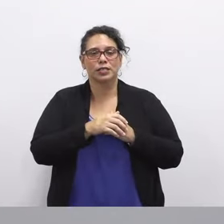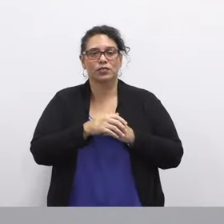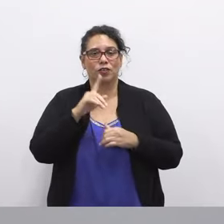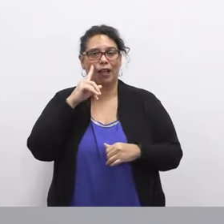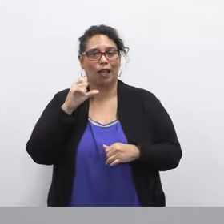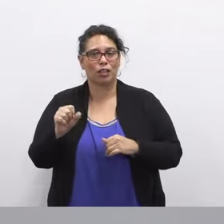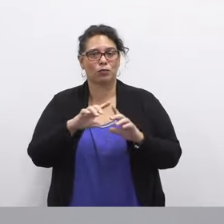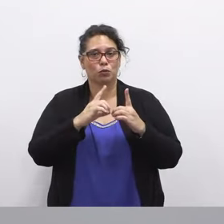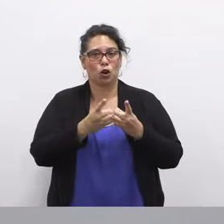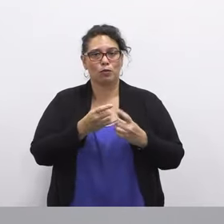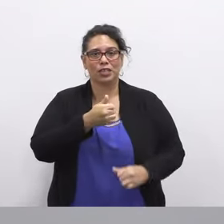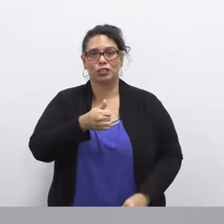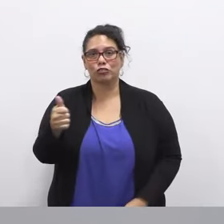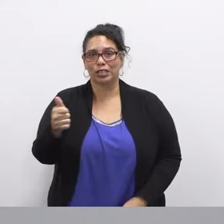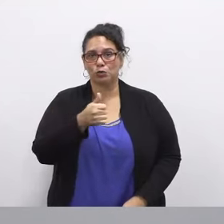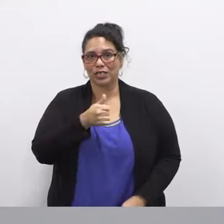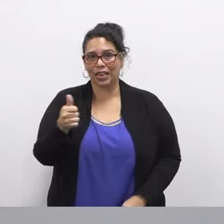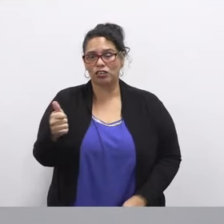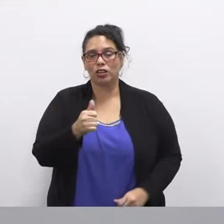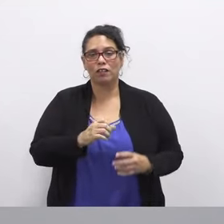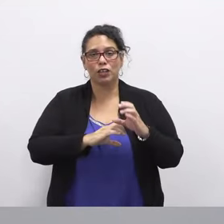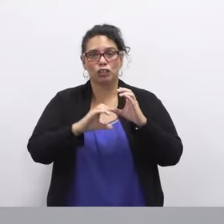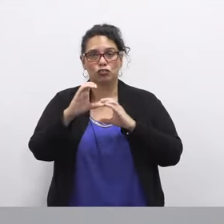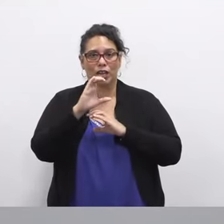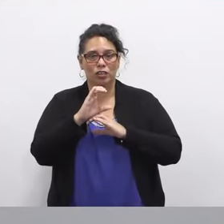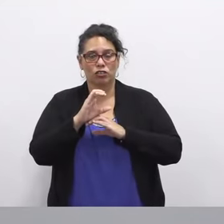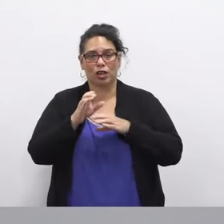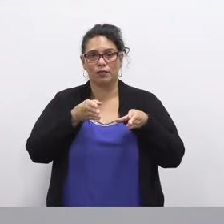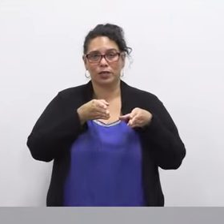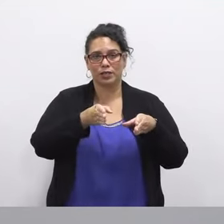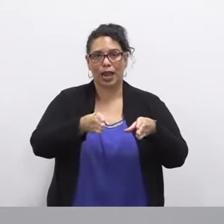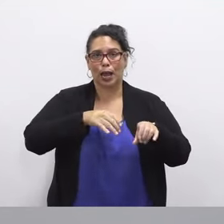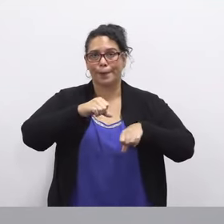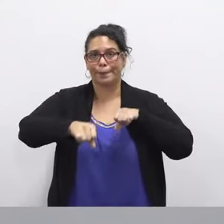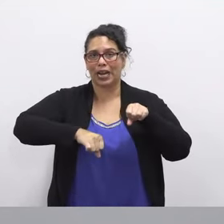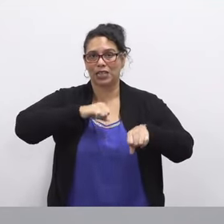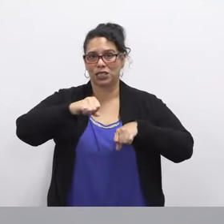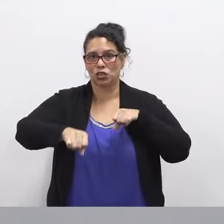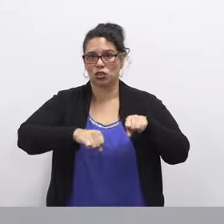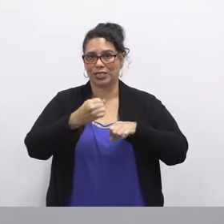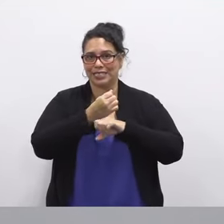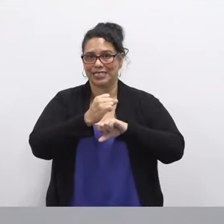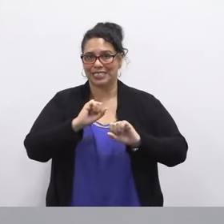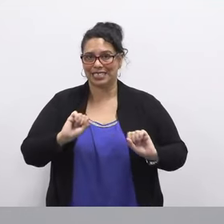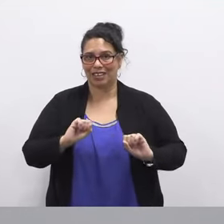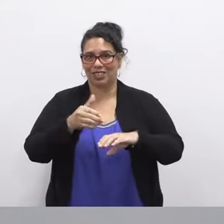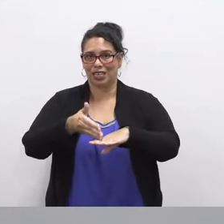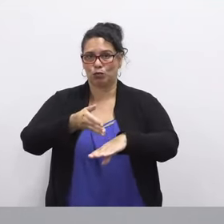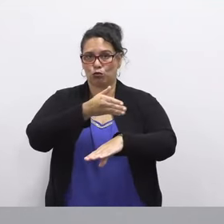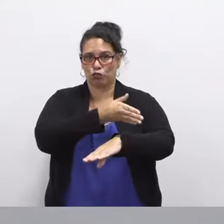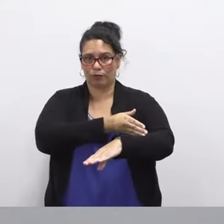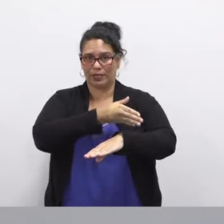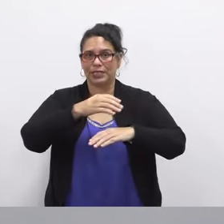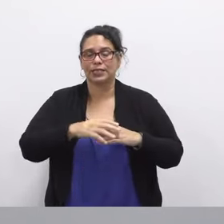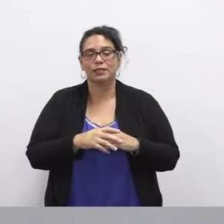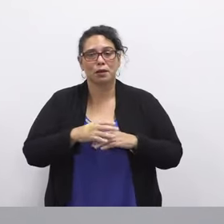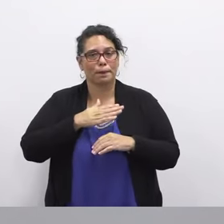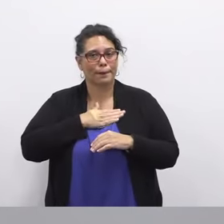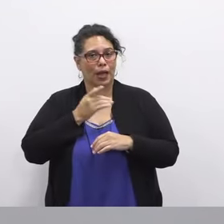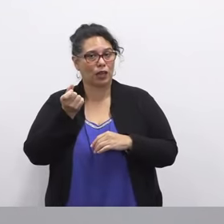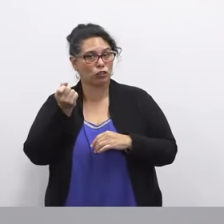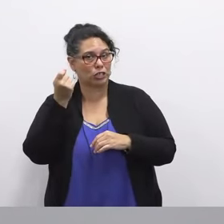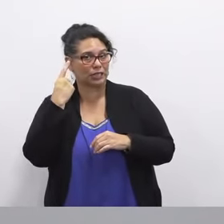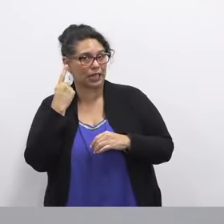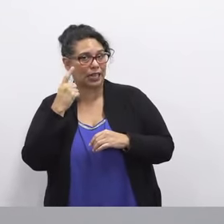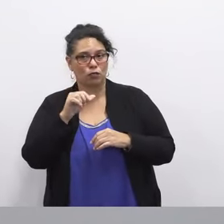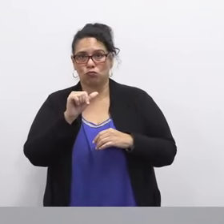California Department of Transportation for the construction of pedestrian and bicyclist safety improvements. My understanding is